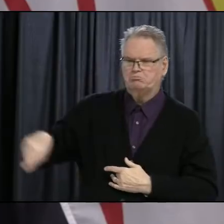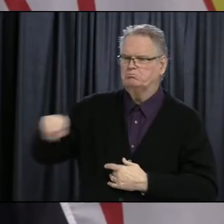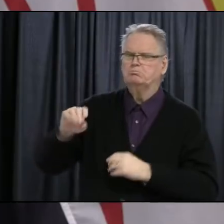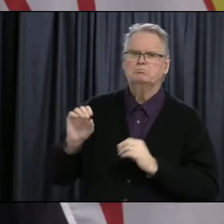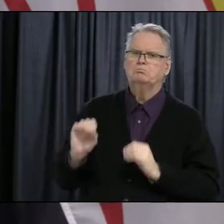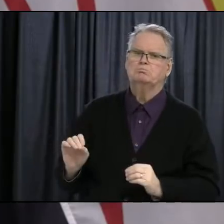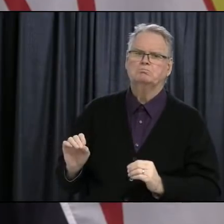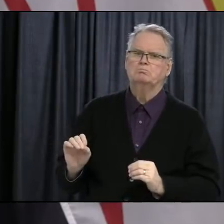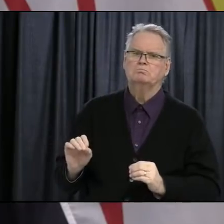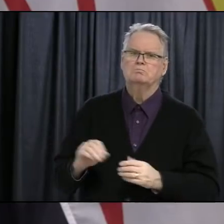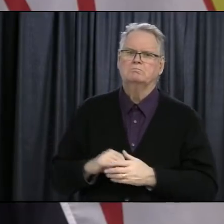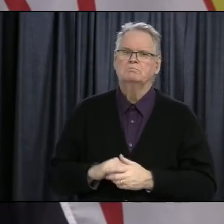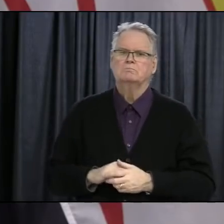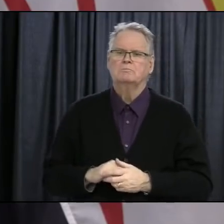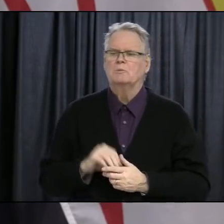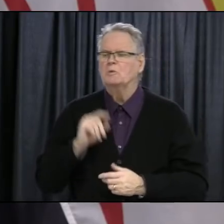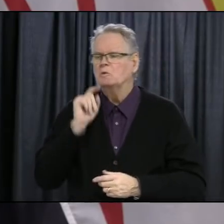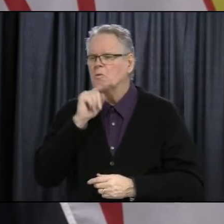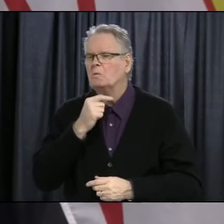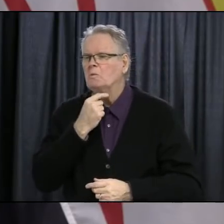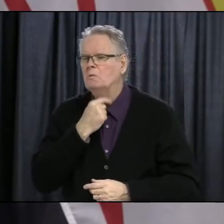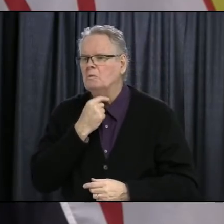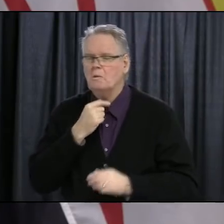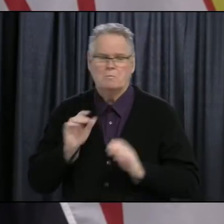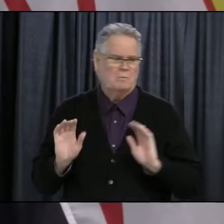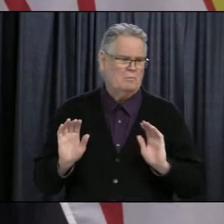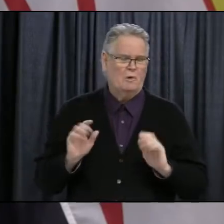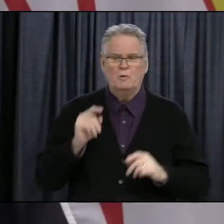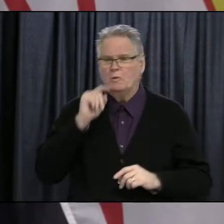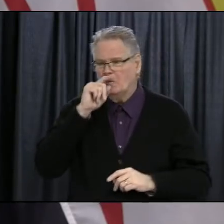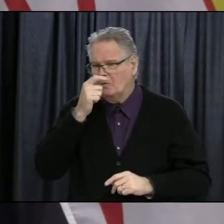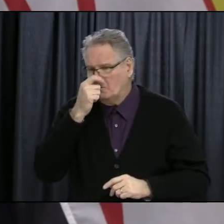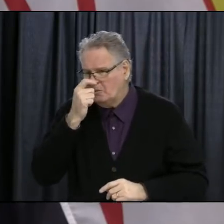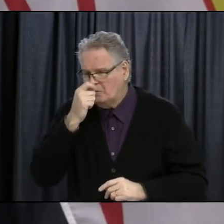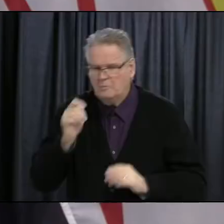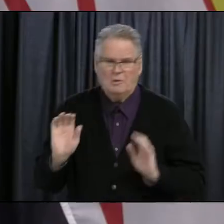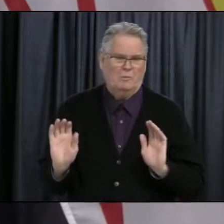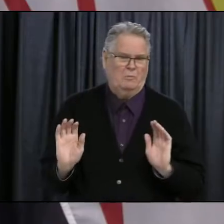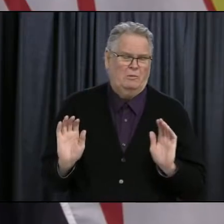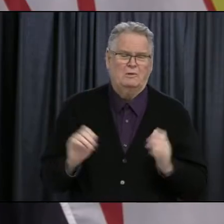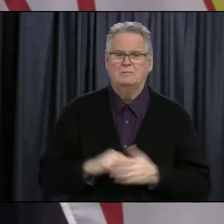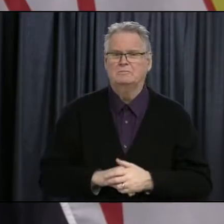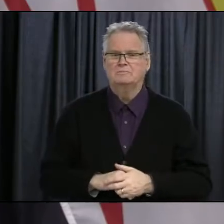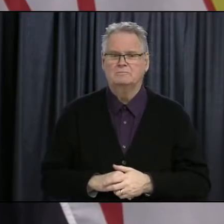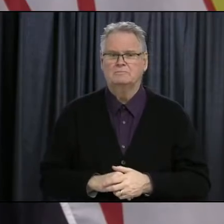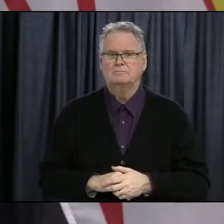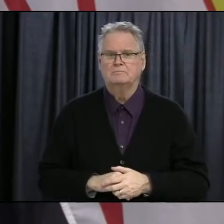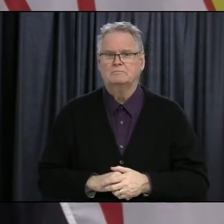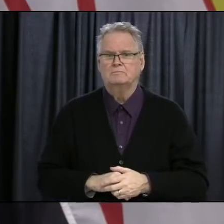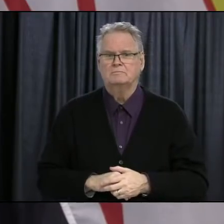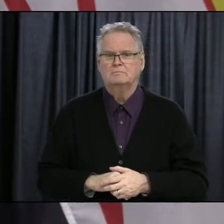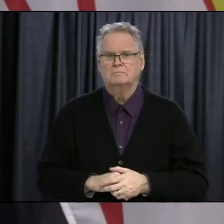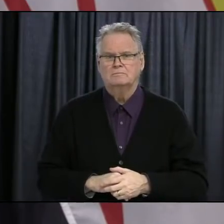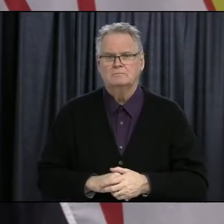obviously is concerning, because a lot of people with very mild symptoms didn't really think it was anything to worry about, and